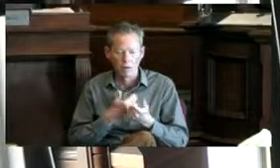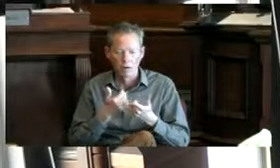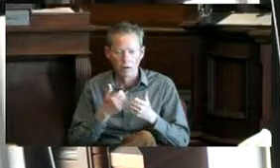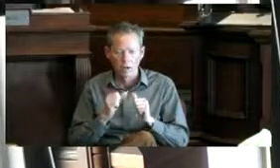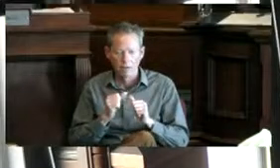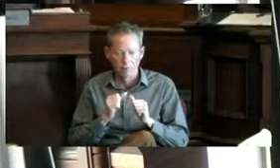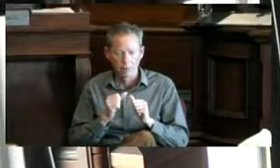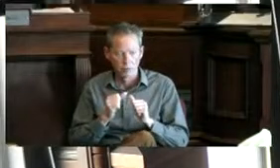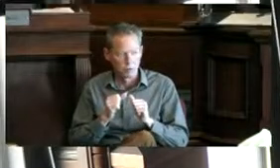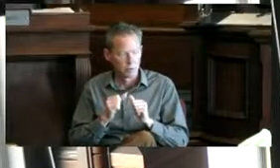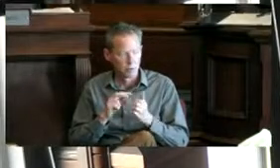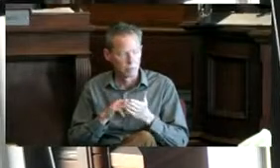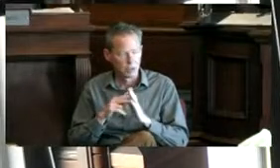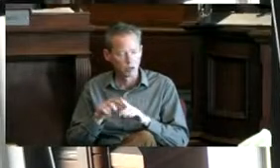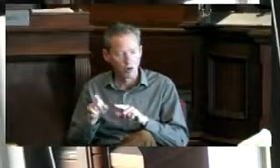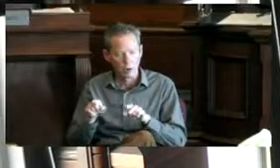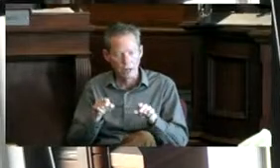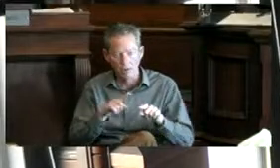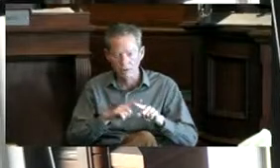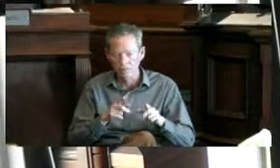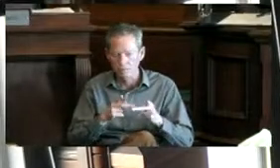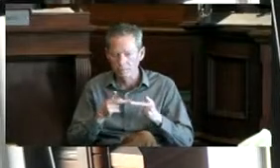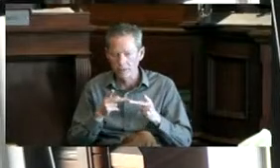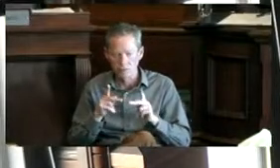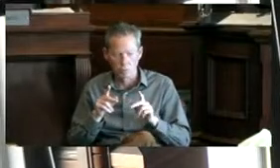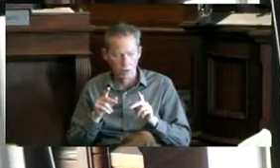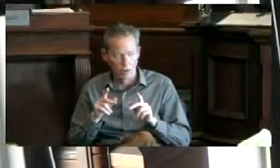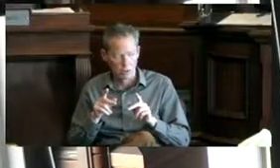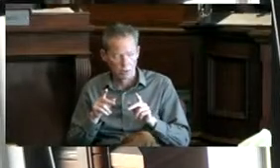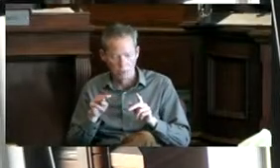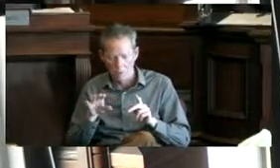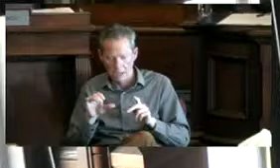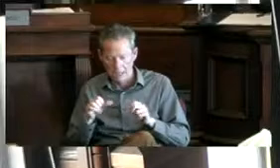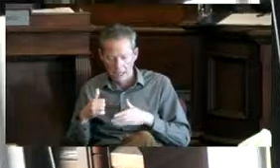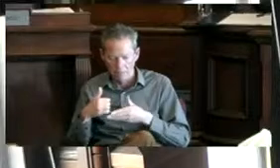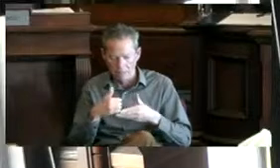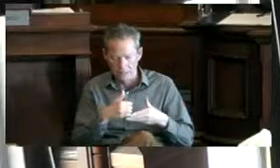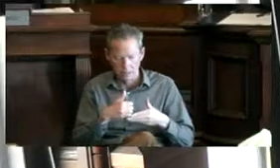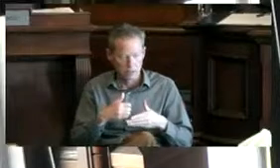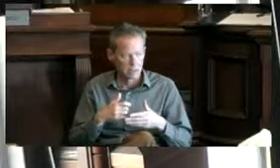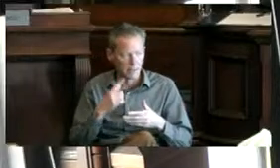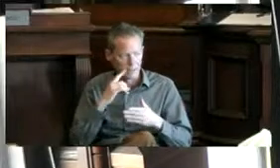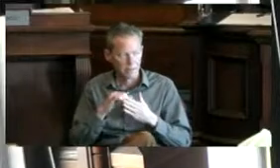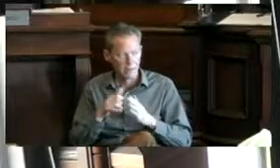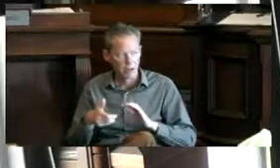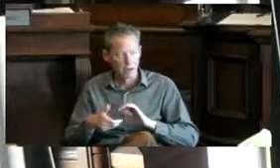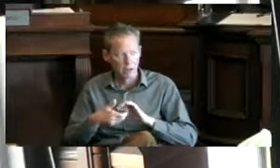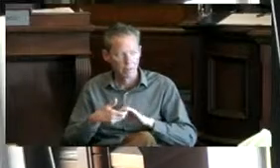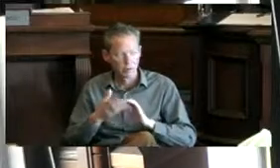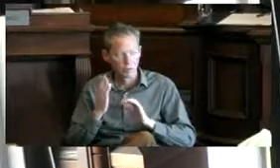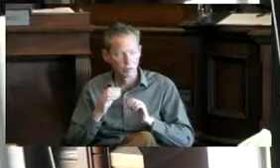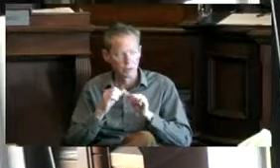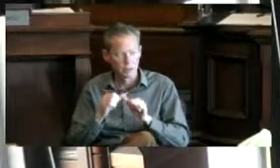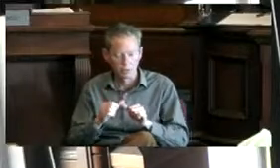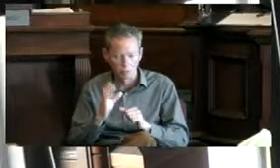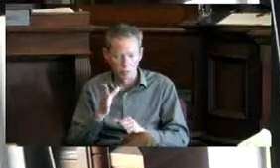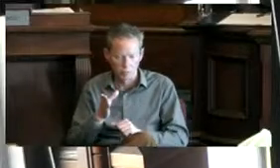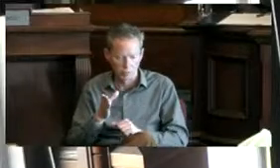in terms of going out, going places where they can be of assistance, and I think that collaboration will